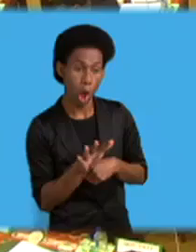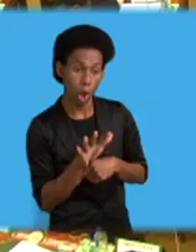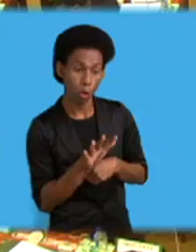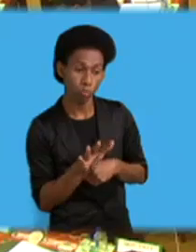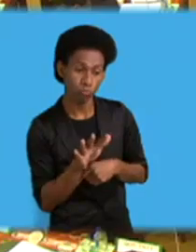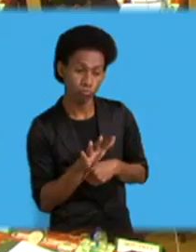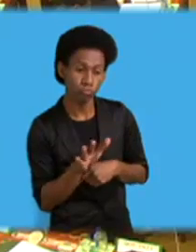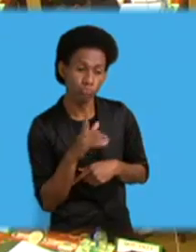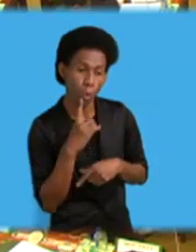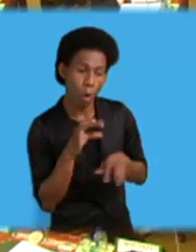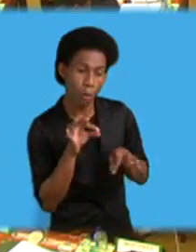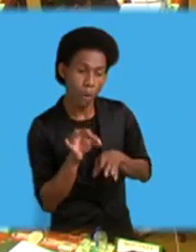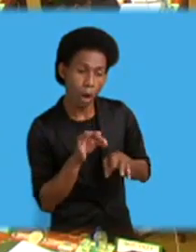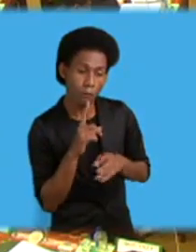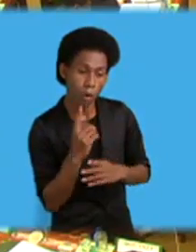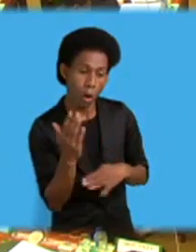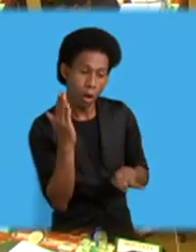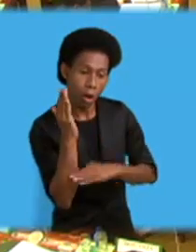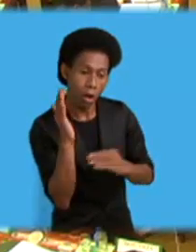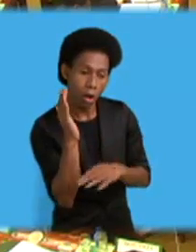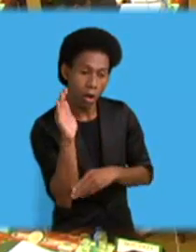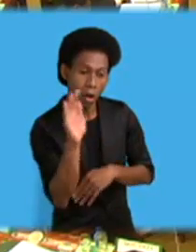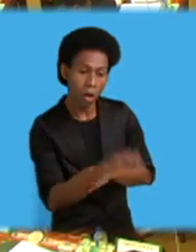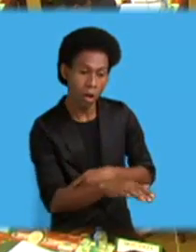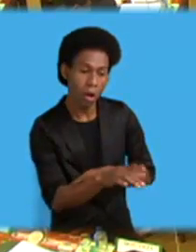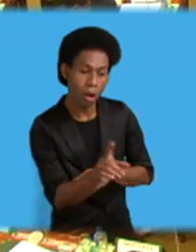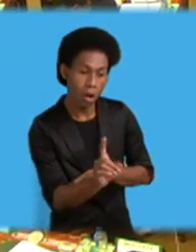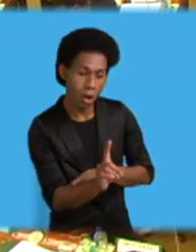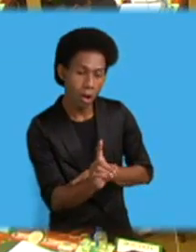degradation and deforestation,